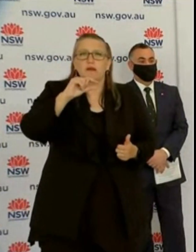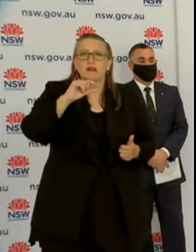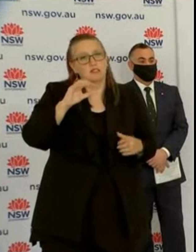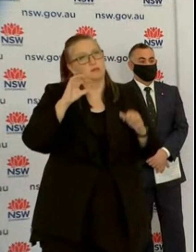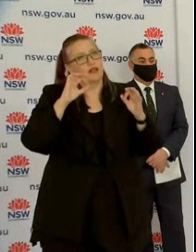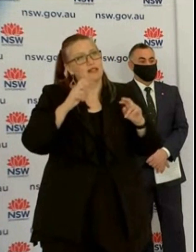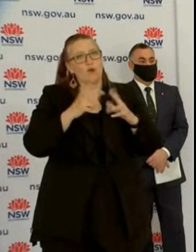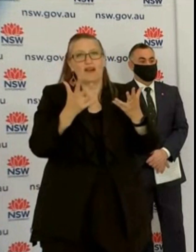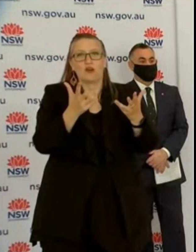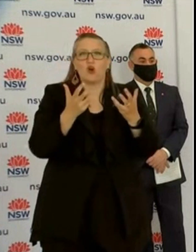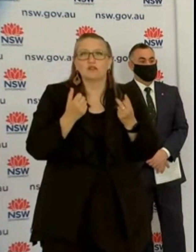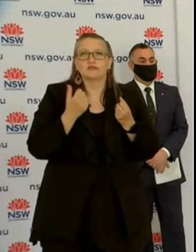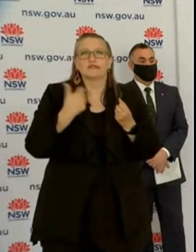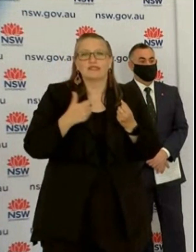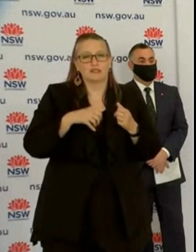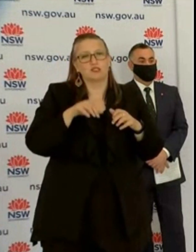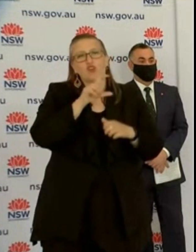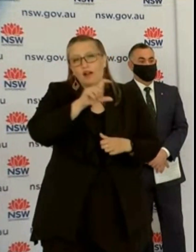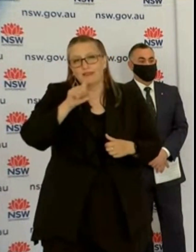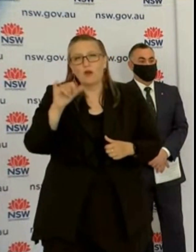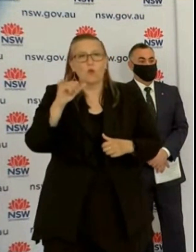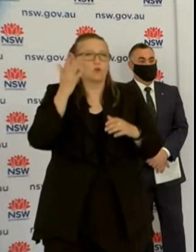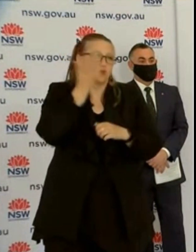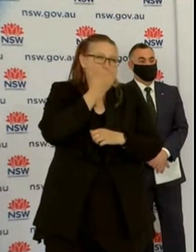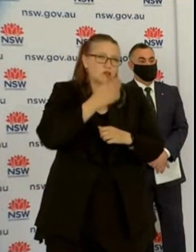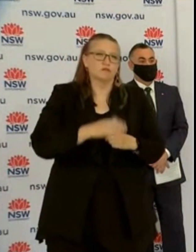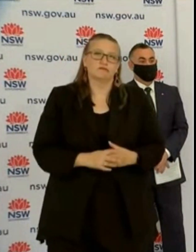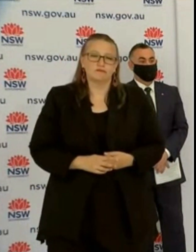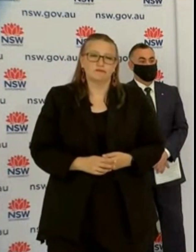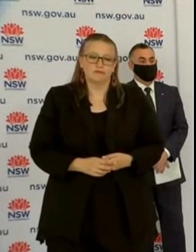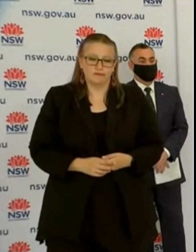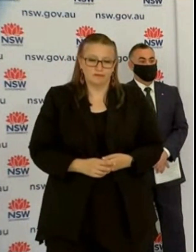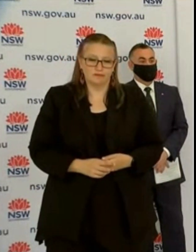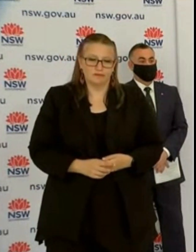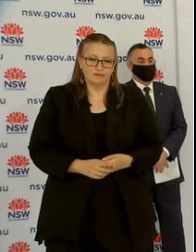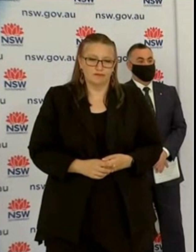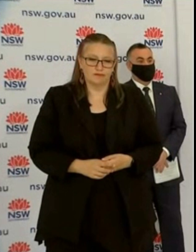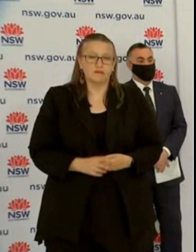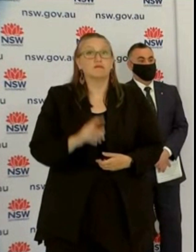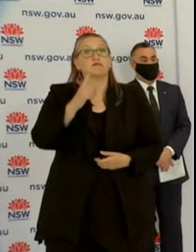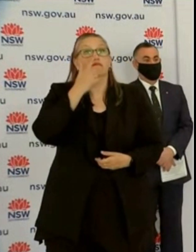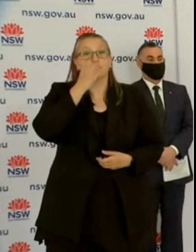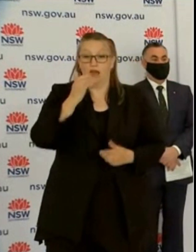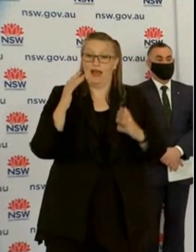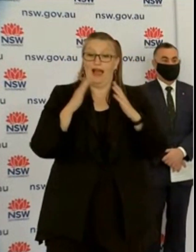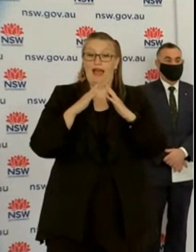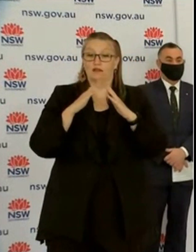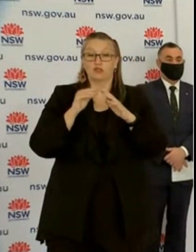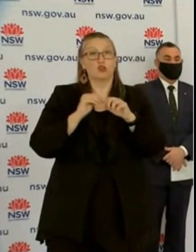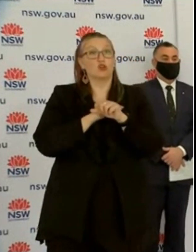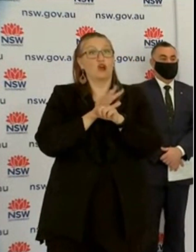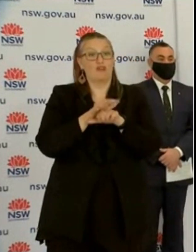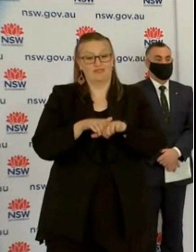children infected in the educational centres as well. We have seen high spread of the virus in households, including